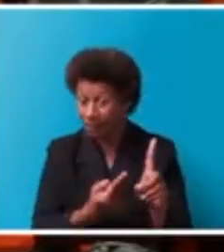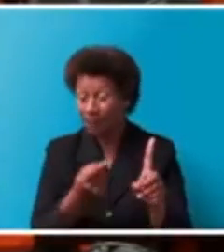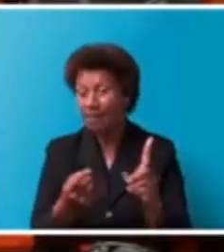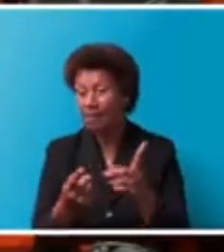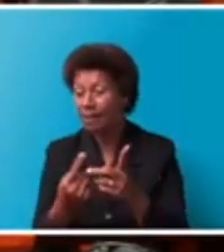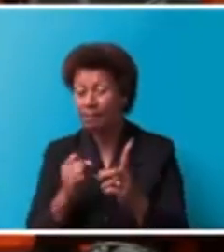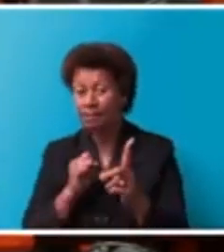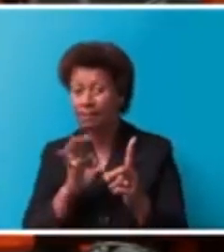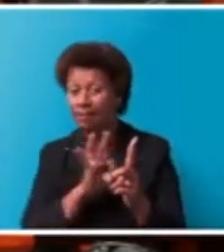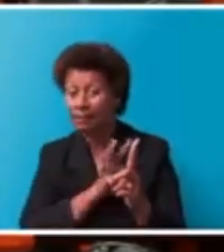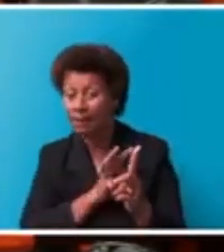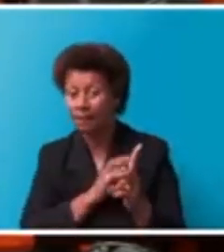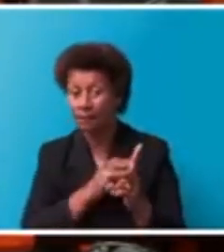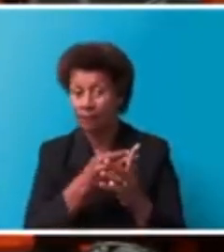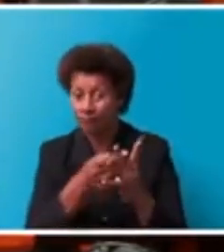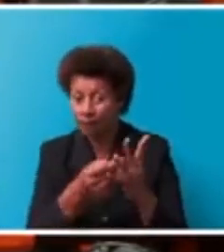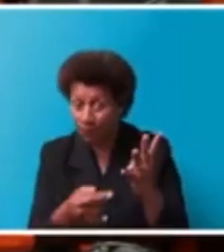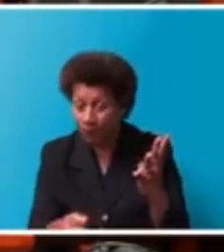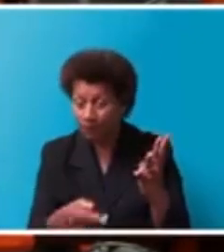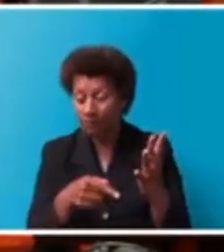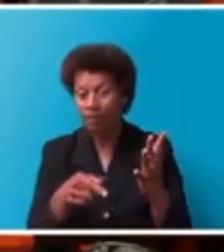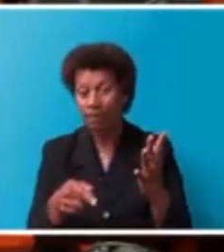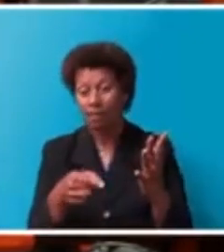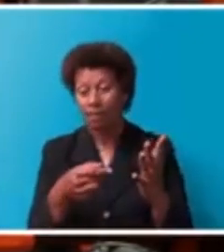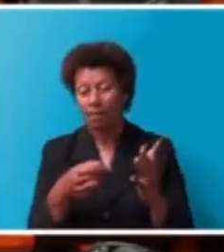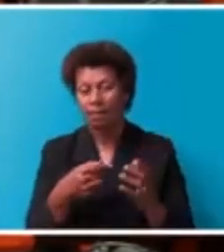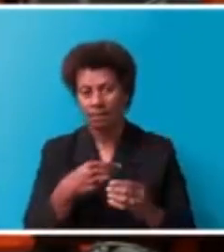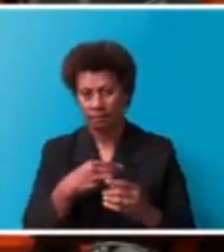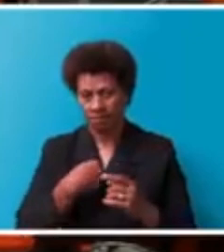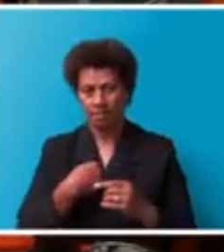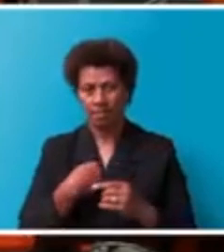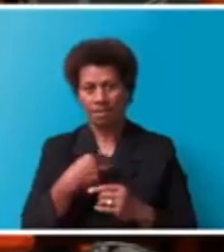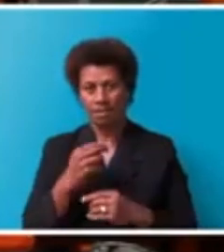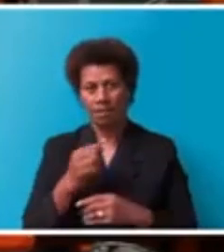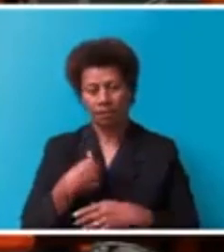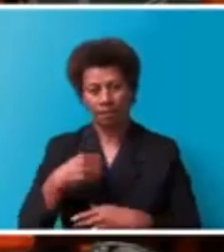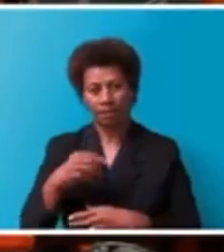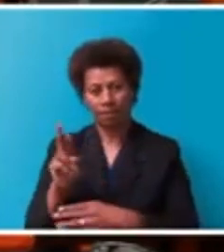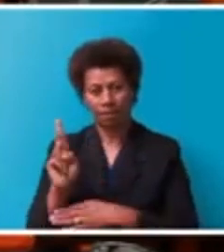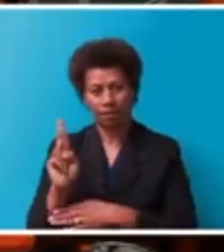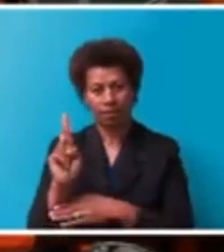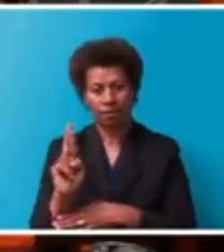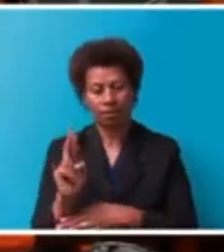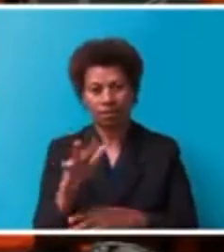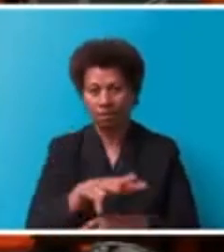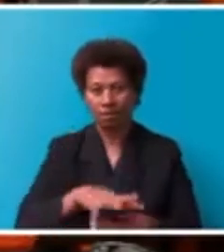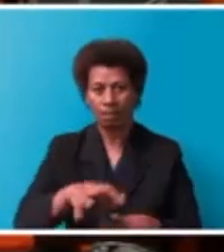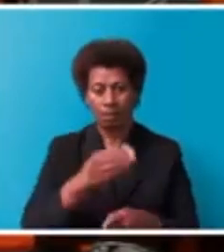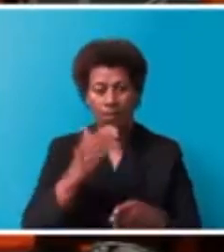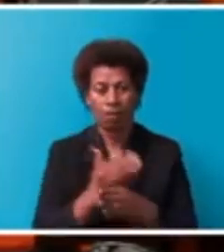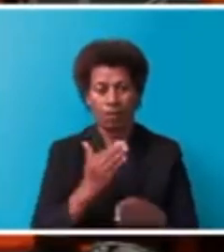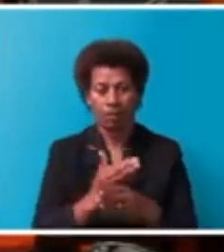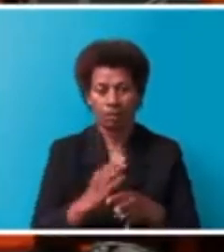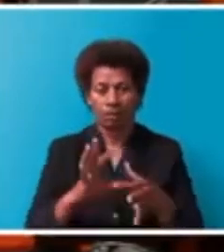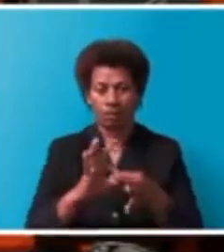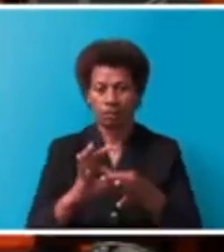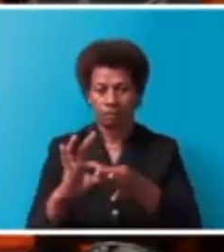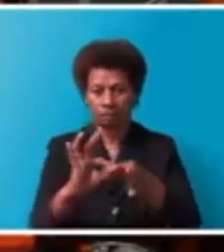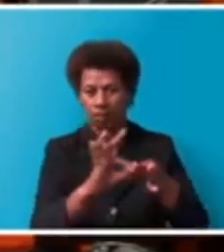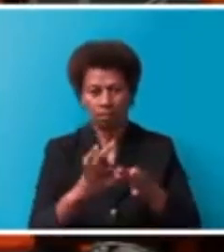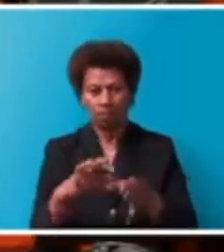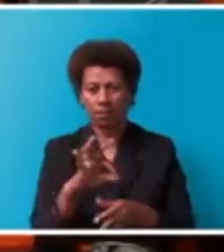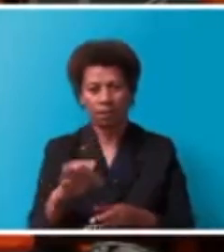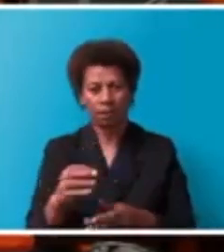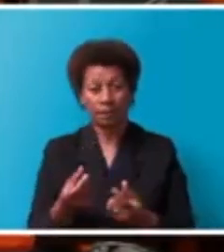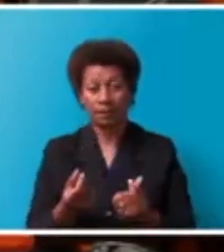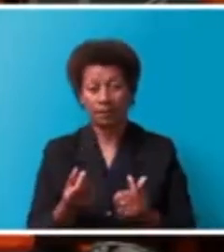worked commendably, and as their line minister, I will stand honored alongside them in the work that they do. It is not easy,